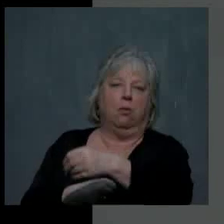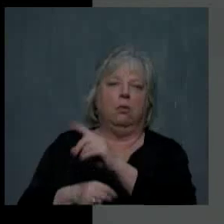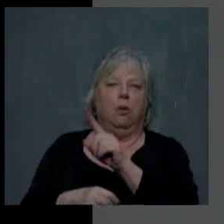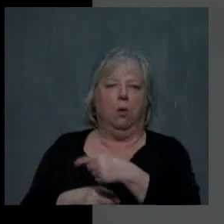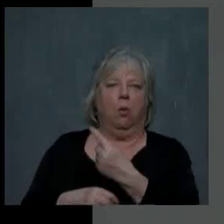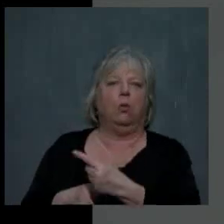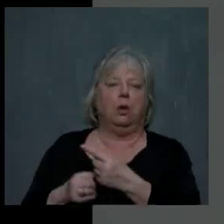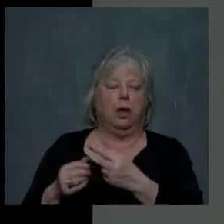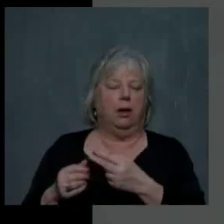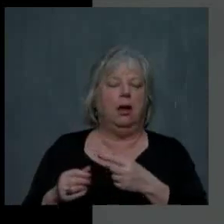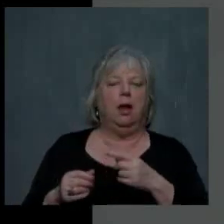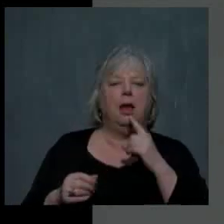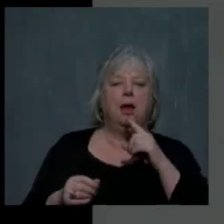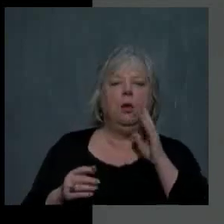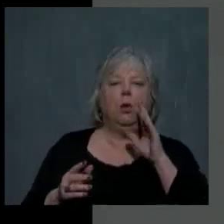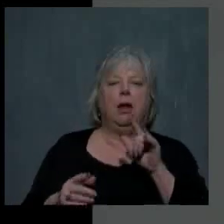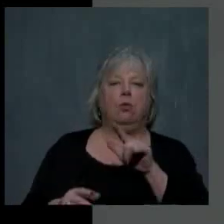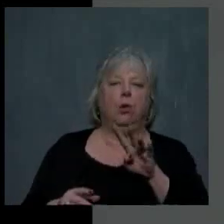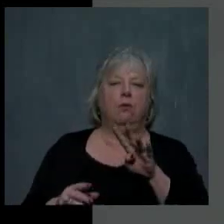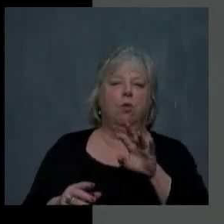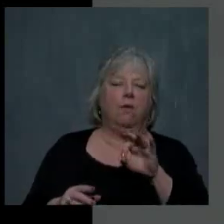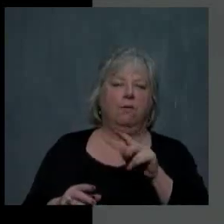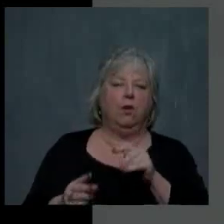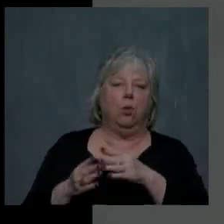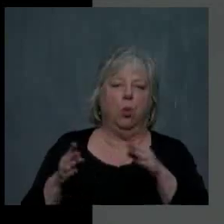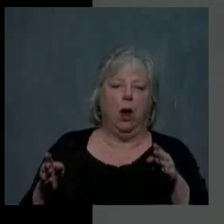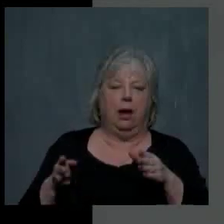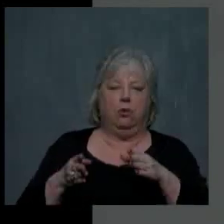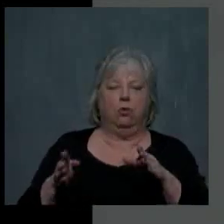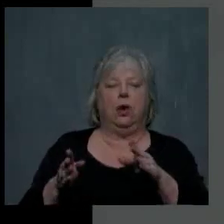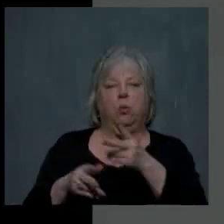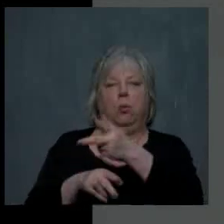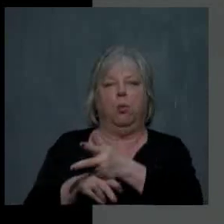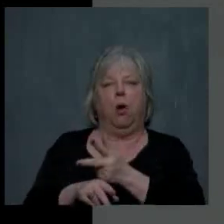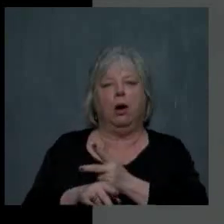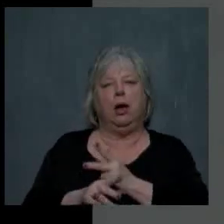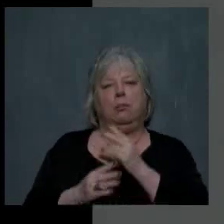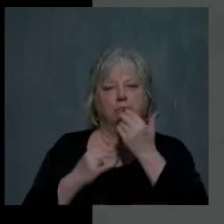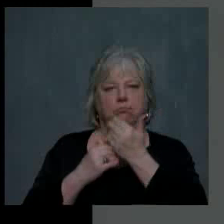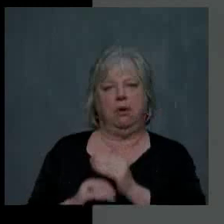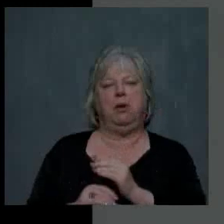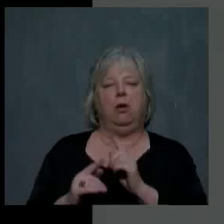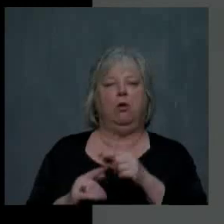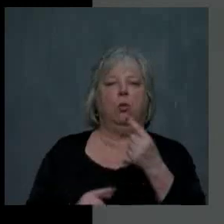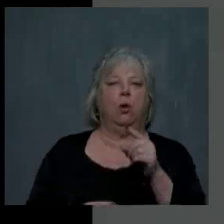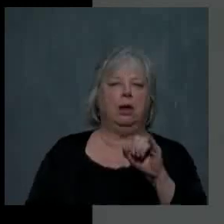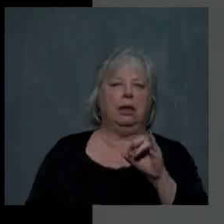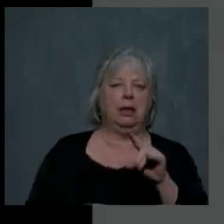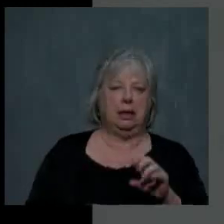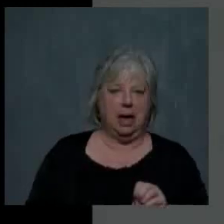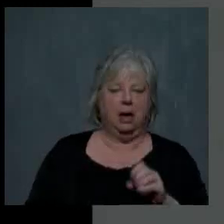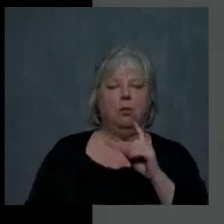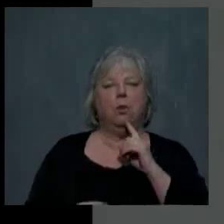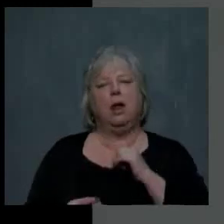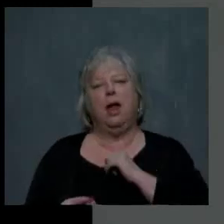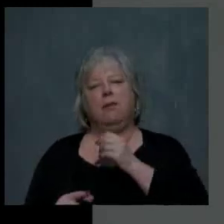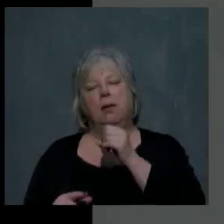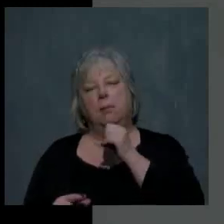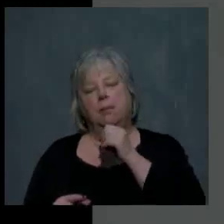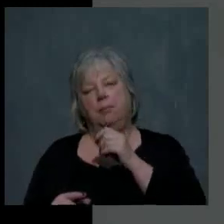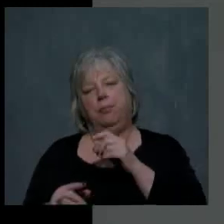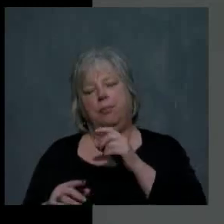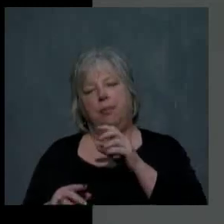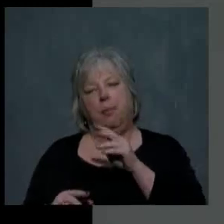The development is proposed with 24-foot wide streets with parking restricted to one side. The development will have a combination of metal and brick fencing